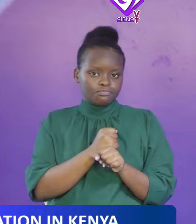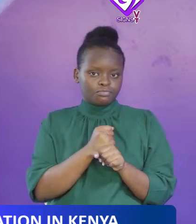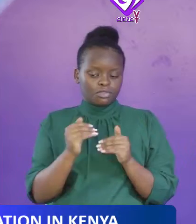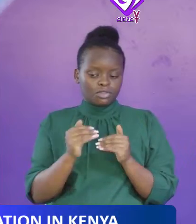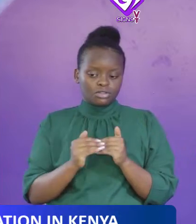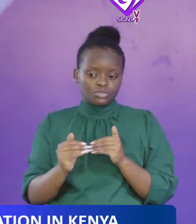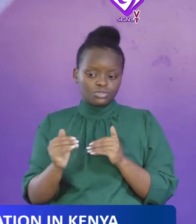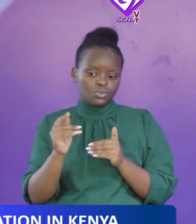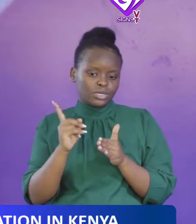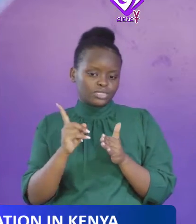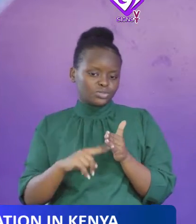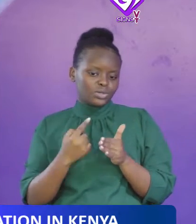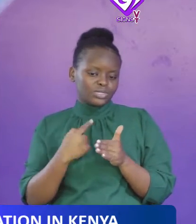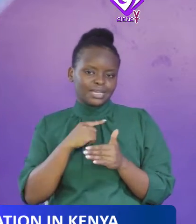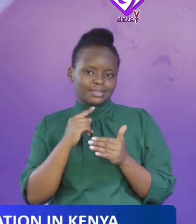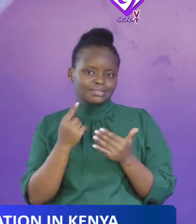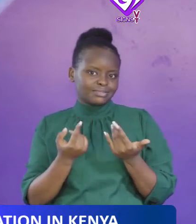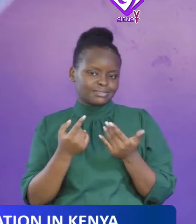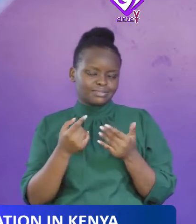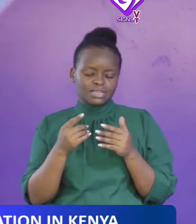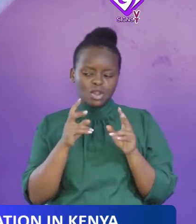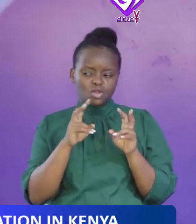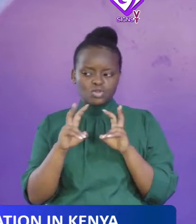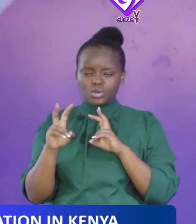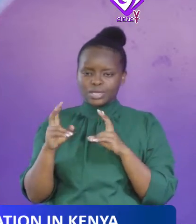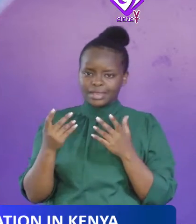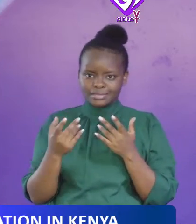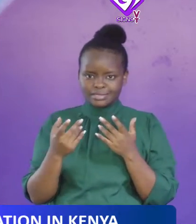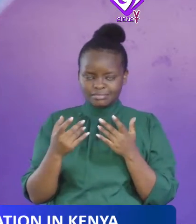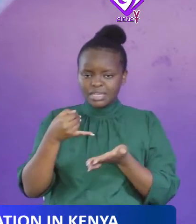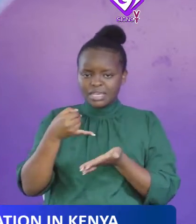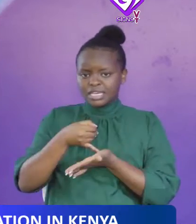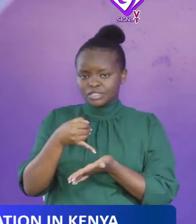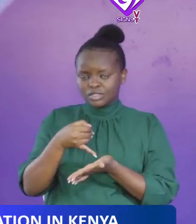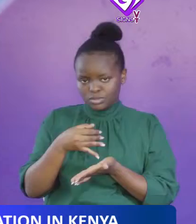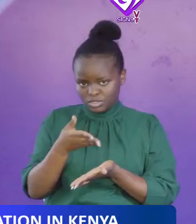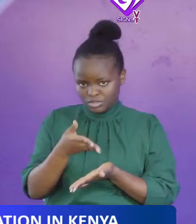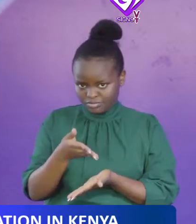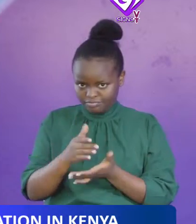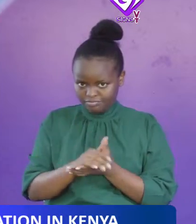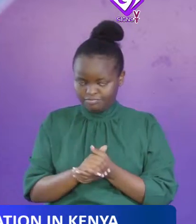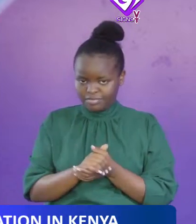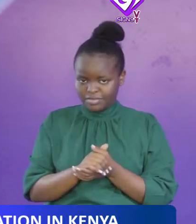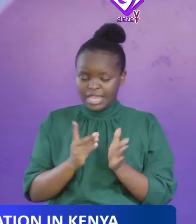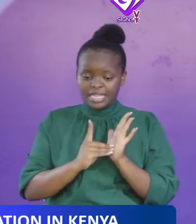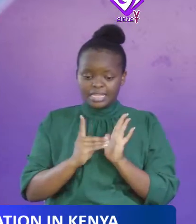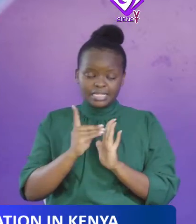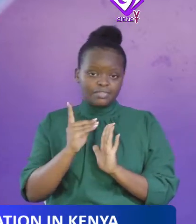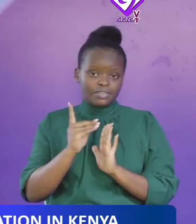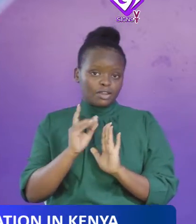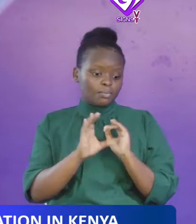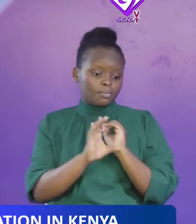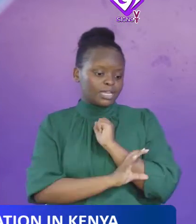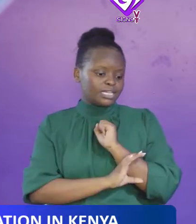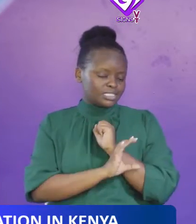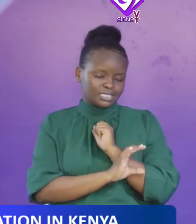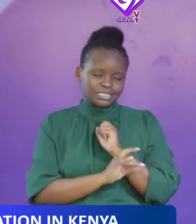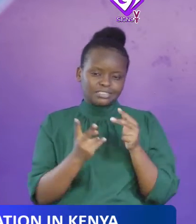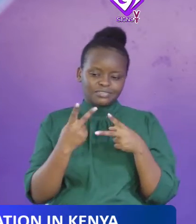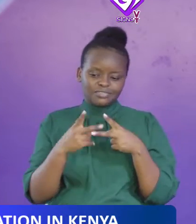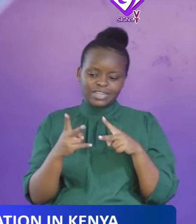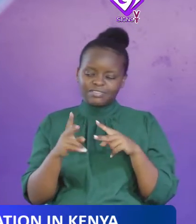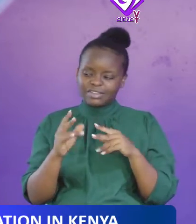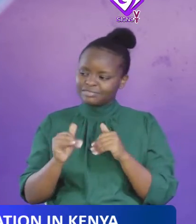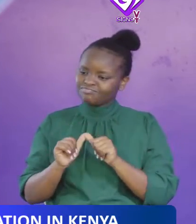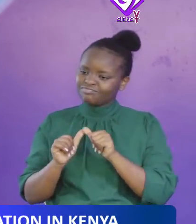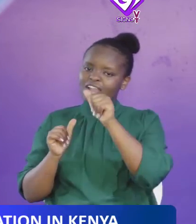towards what we are looking at, that inclusion. Yeah. And the developed countries are actually quite very much ahead in